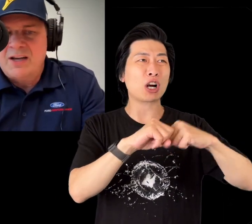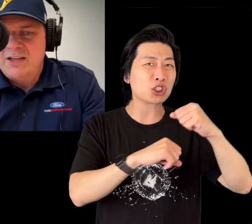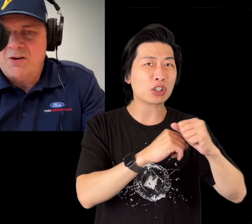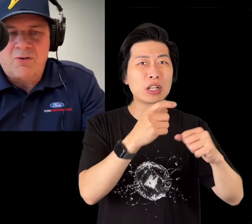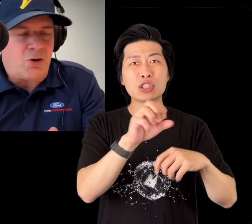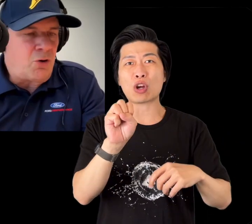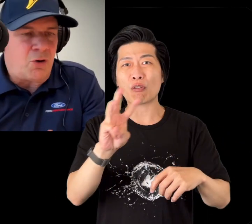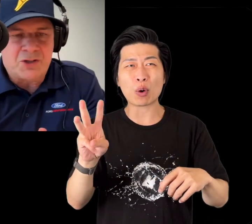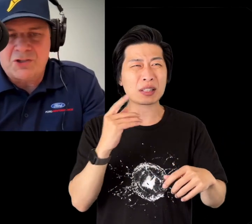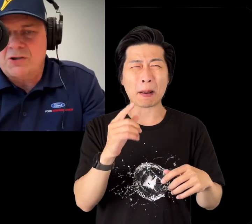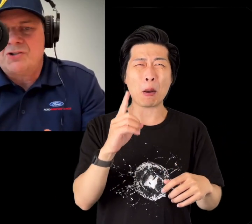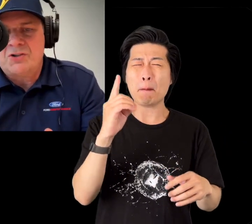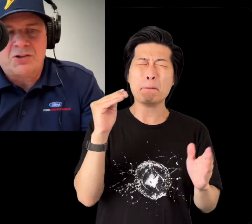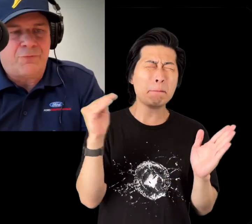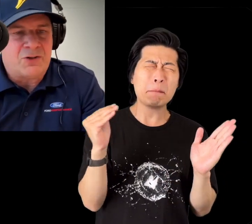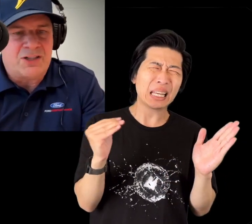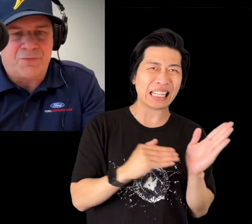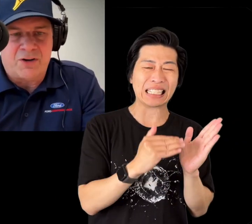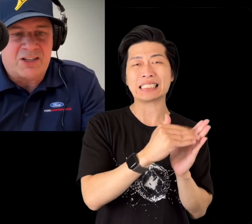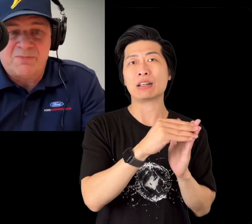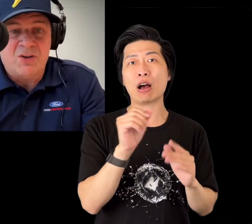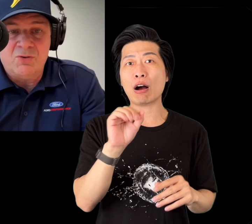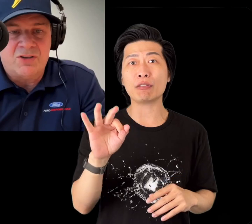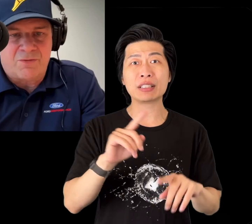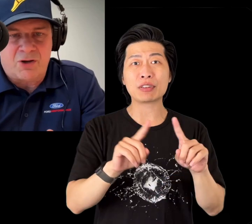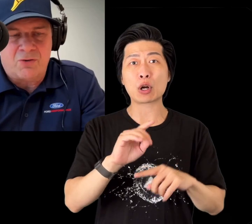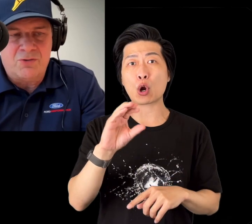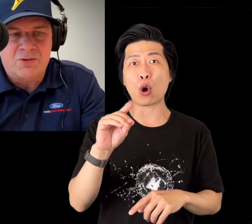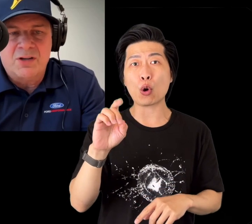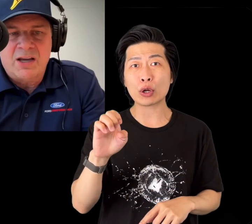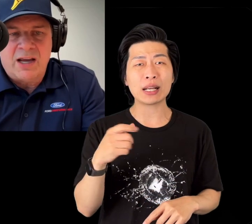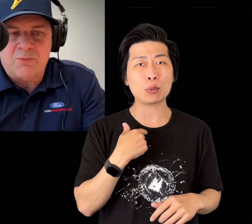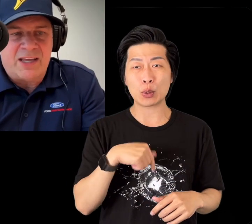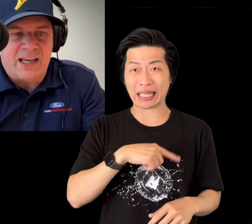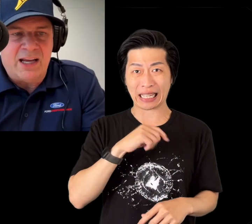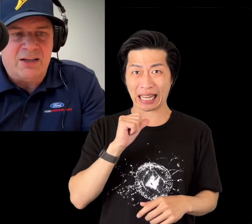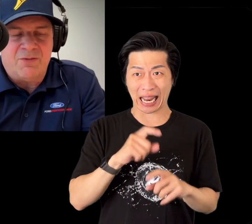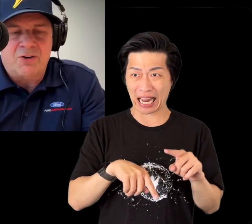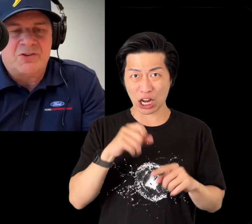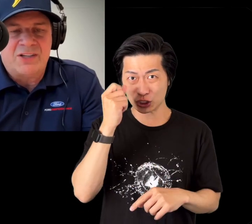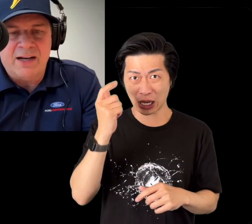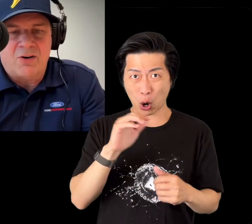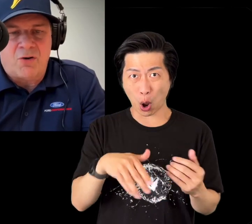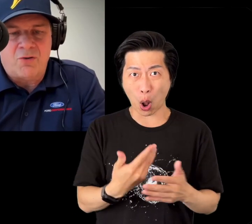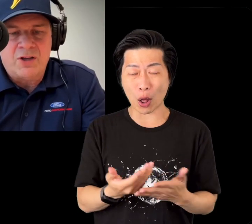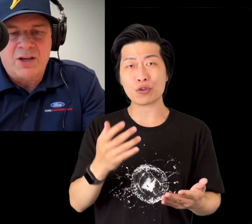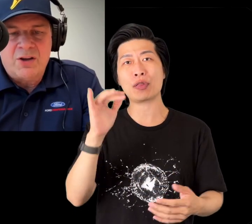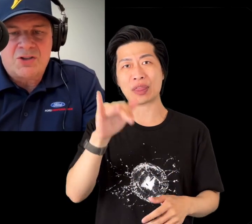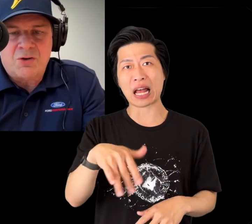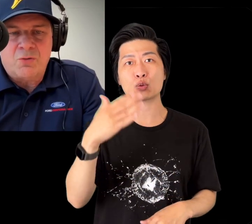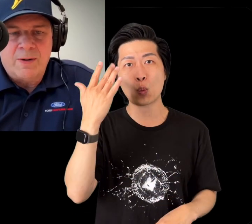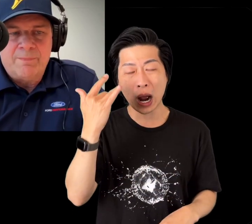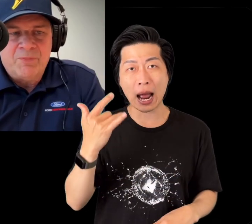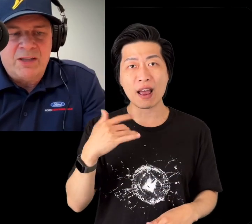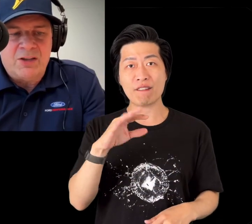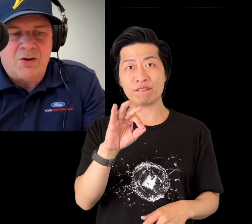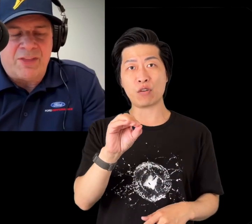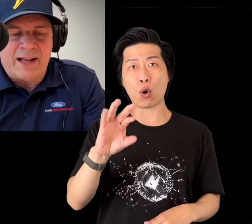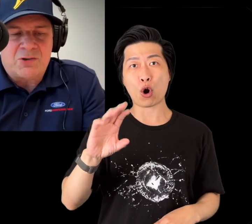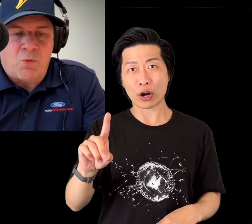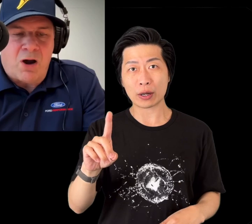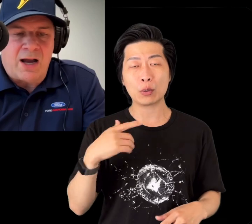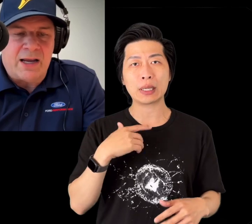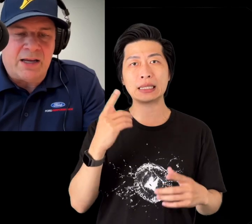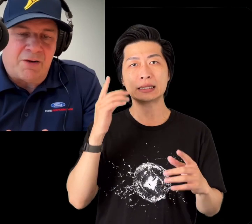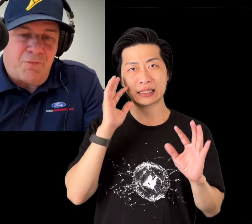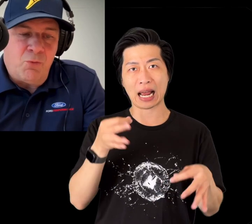languages. All the structure of the software is different. It's millions of code, and we can't even understand it all. So,